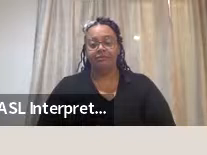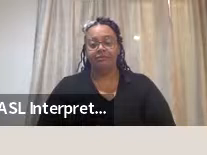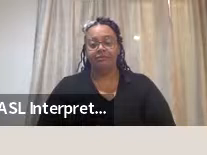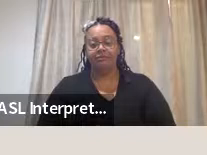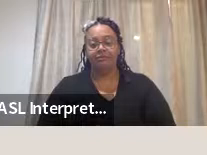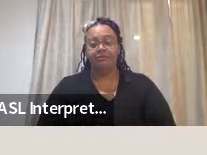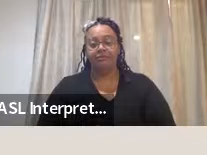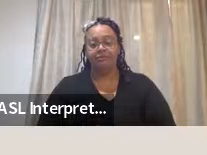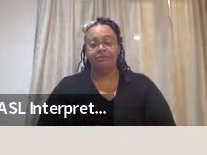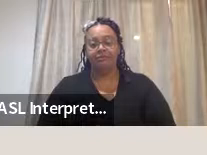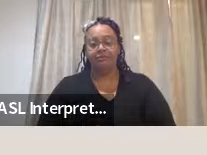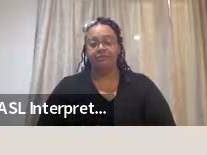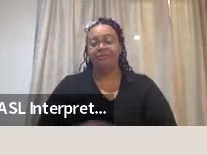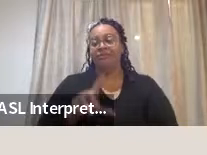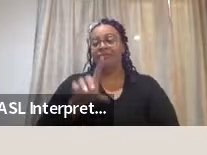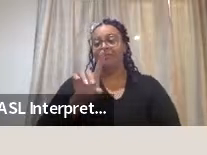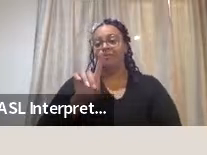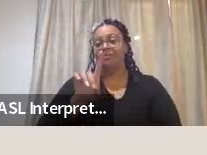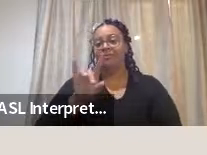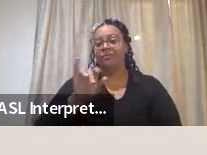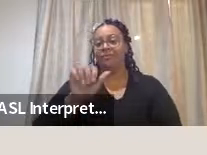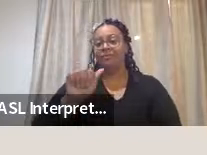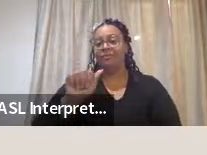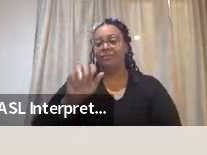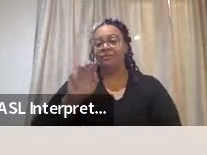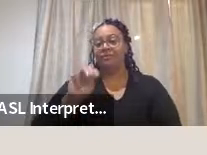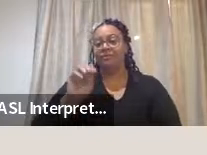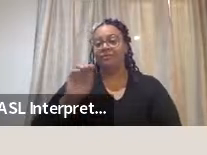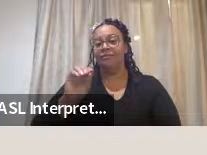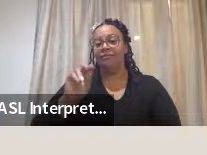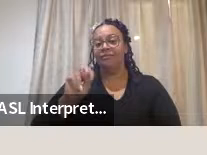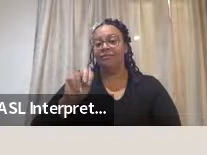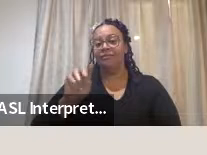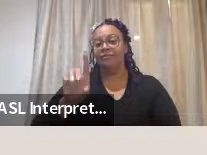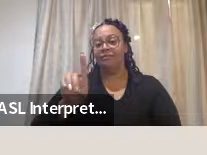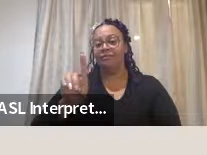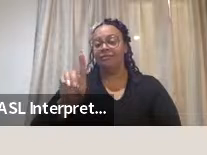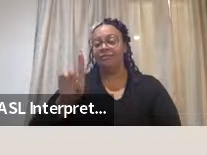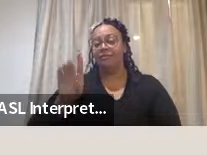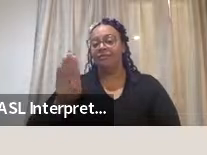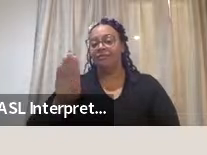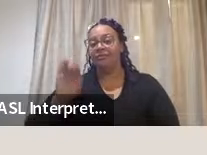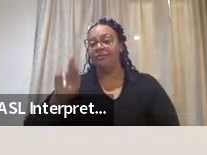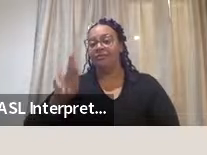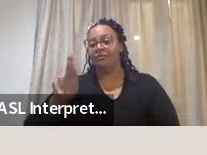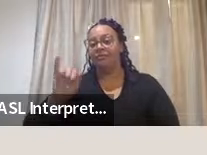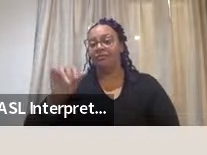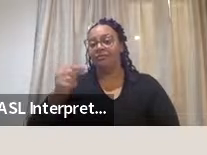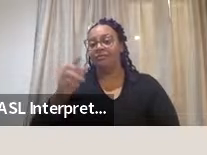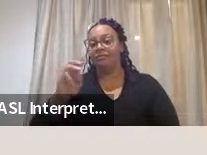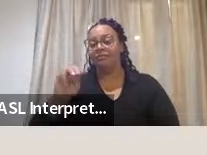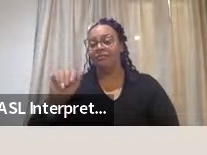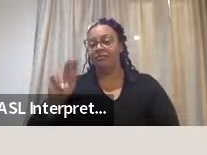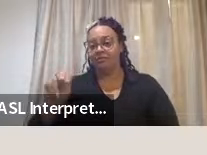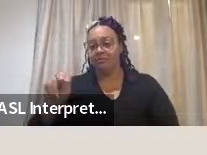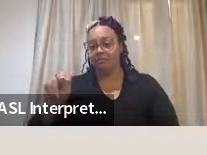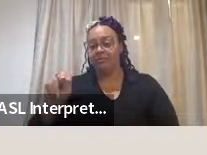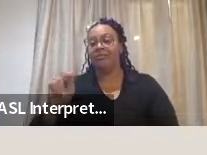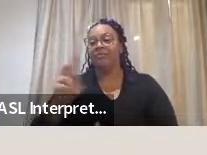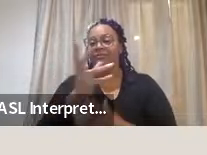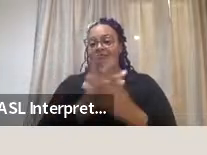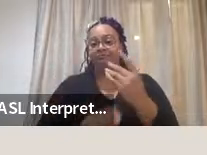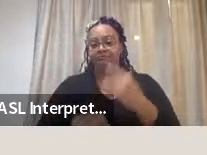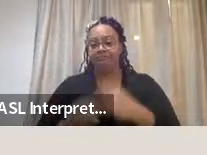Next transcestor we're going to honor is our sister Diamond Brigman, who we lost